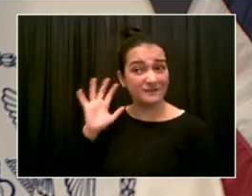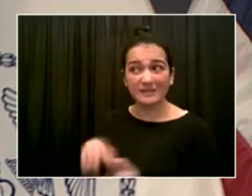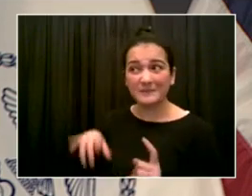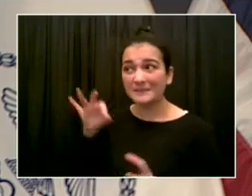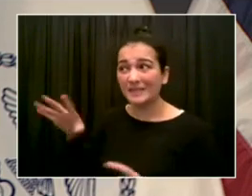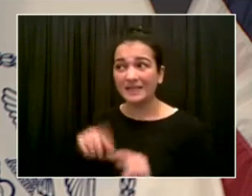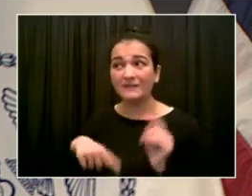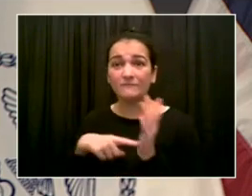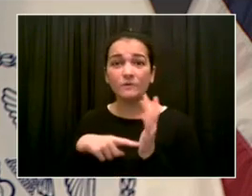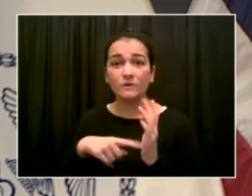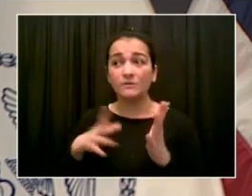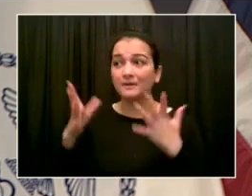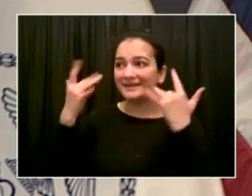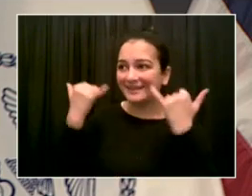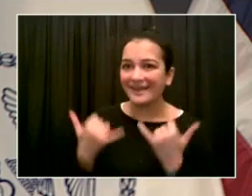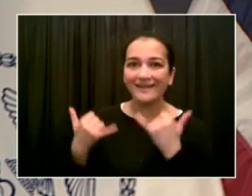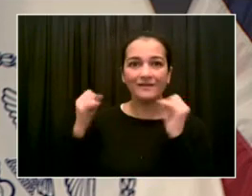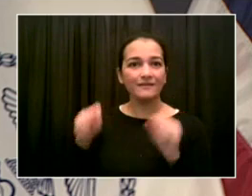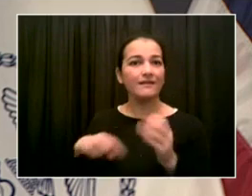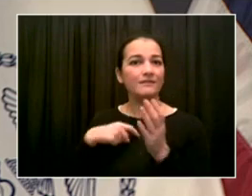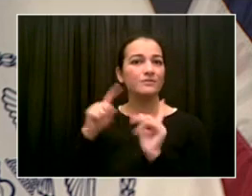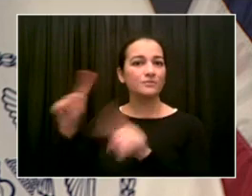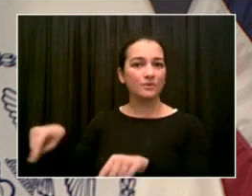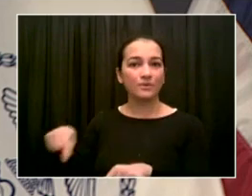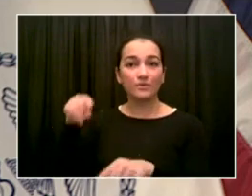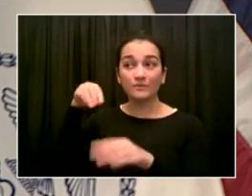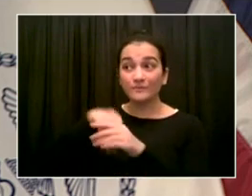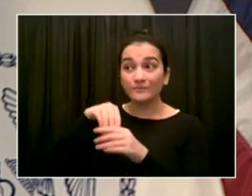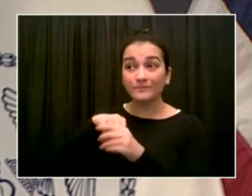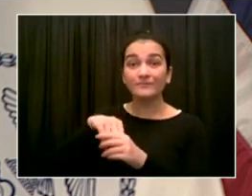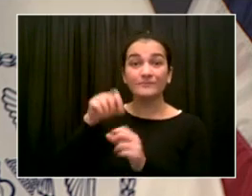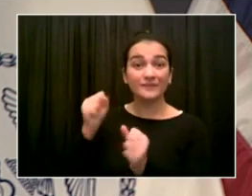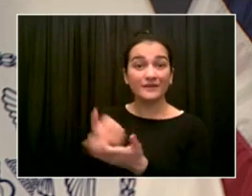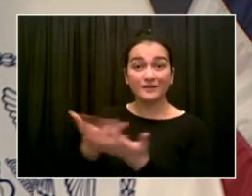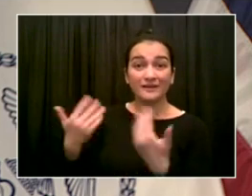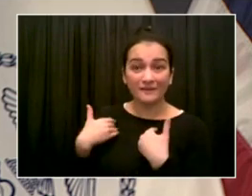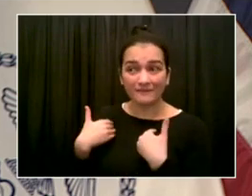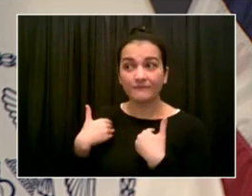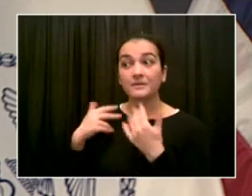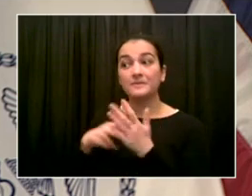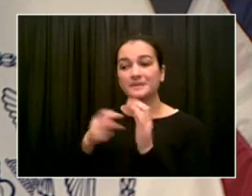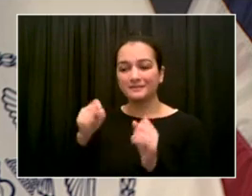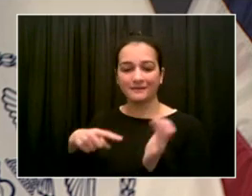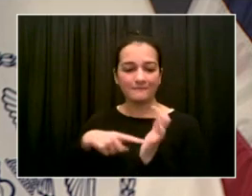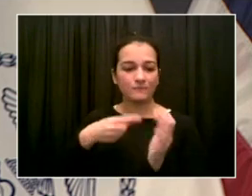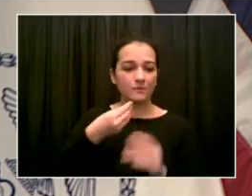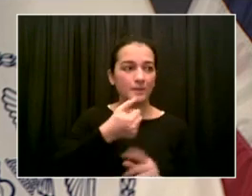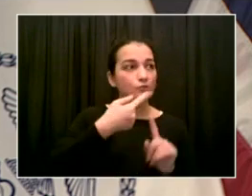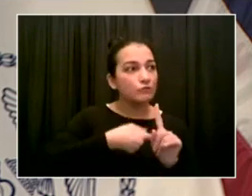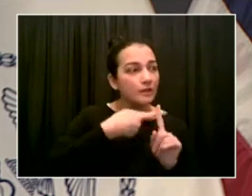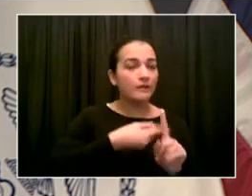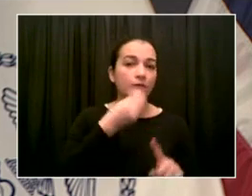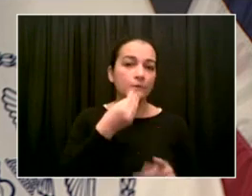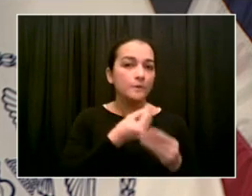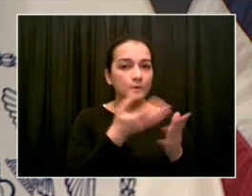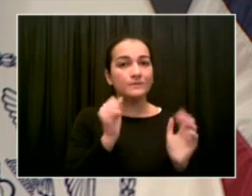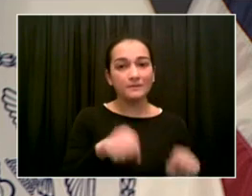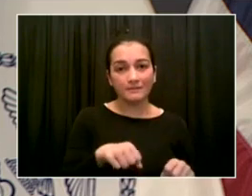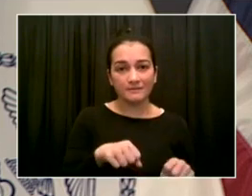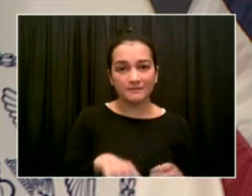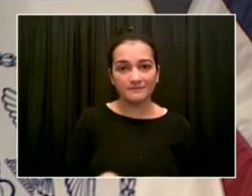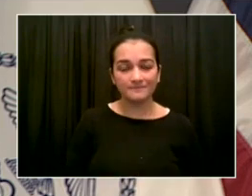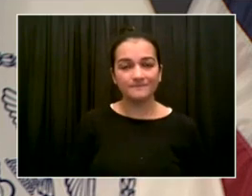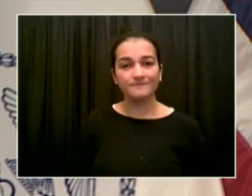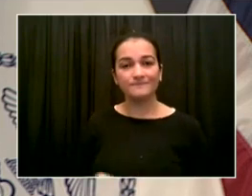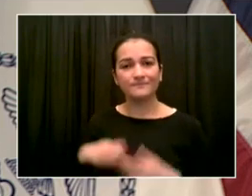pre-pandemic, is helping the next generation, that many of whom were born into poverty, have the educational tools to